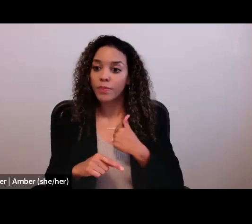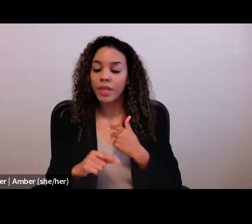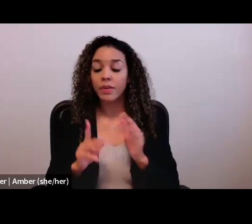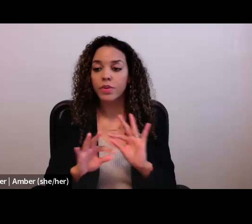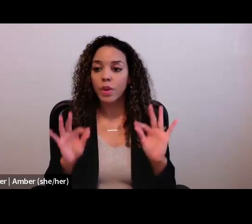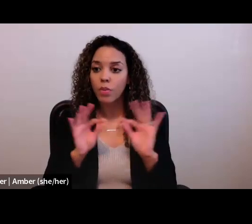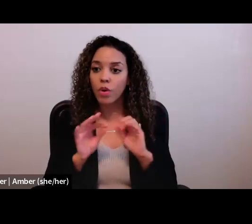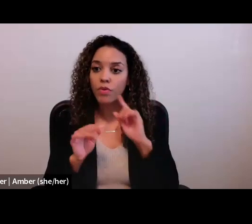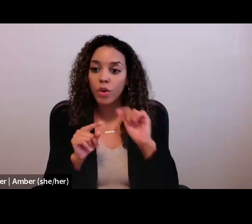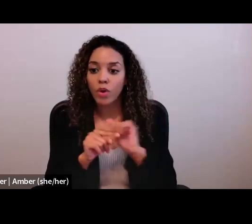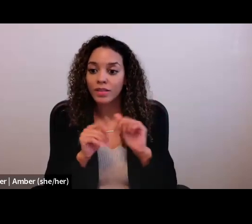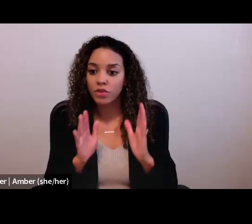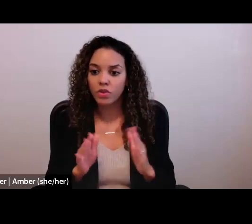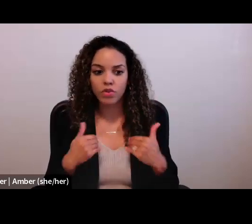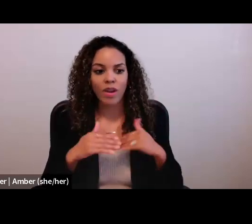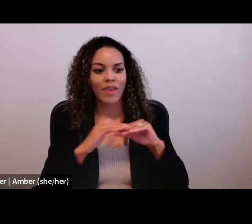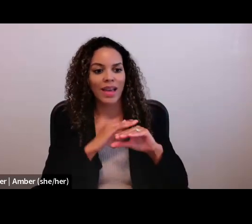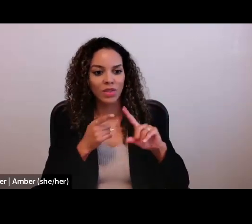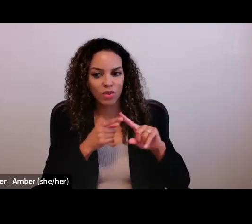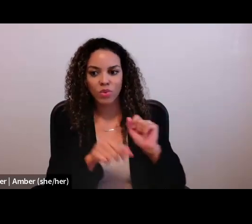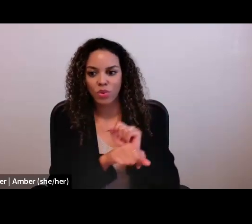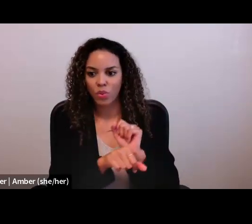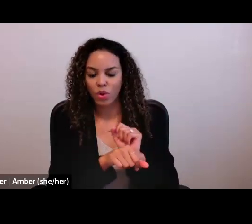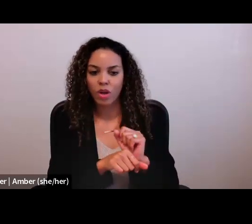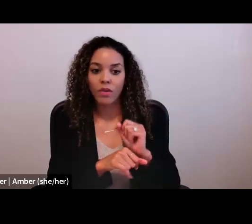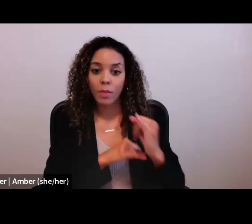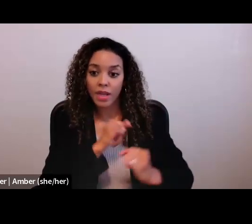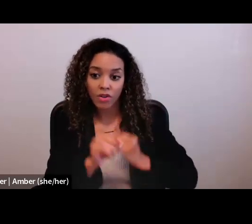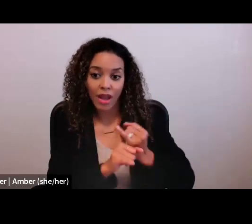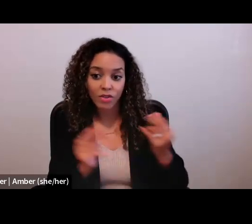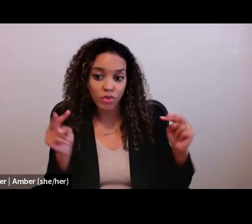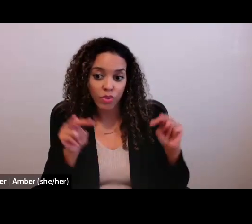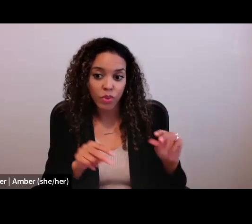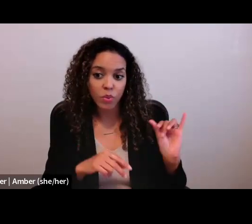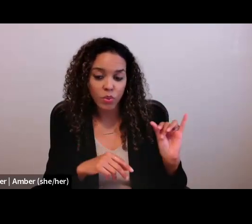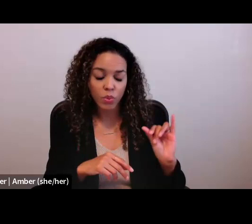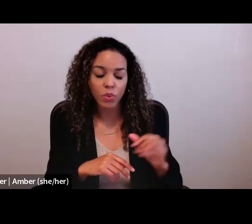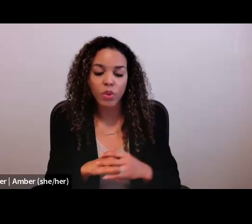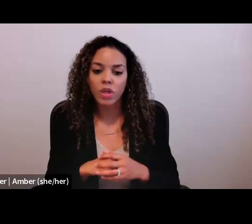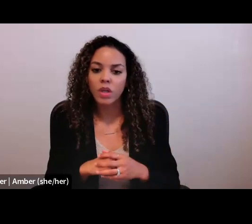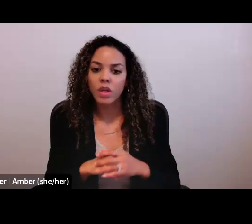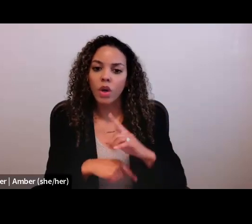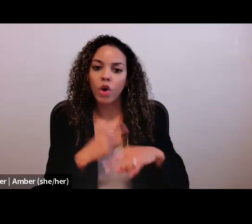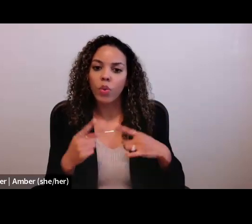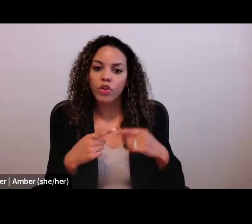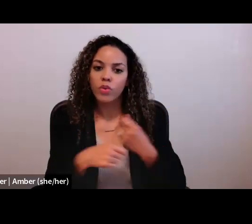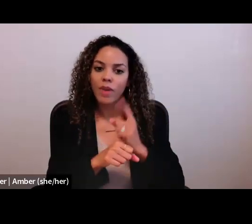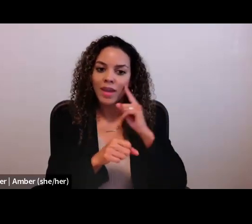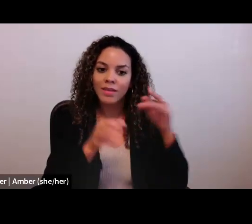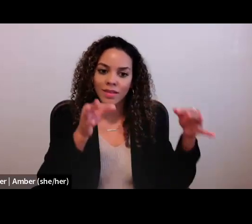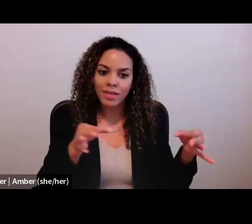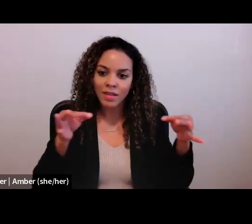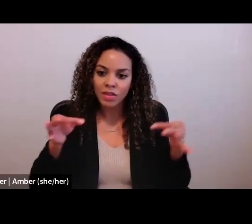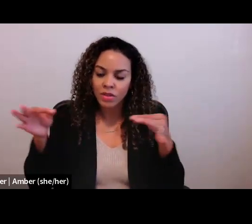for practitioners to have access to the work. It's important from an international perspective. And so I think that when you're making decisions about